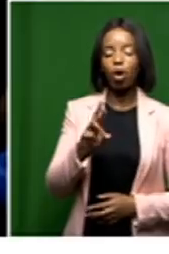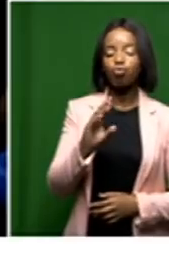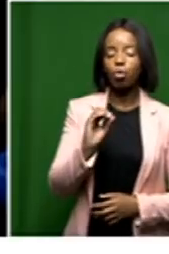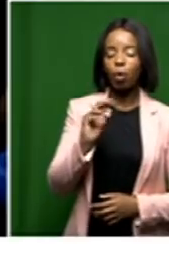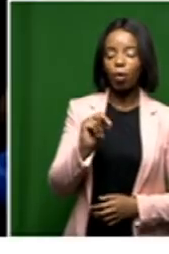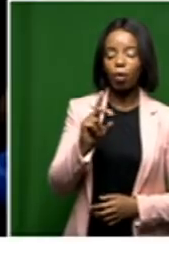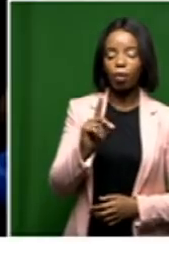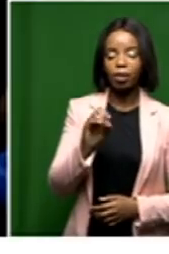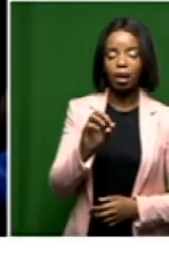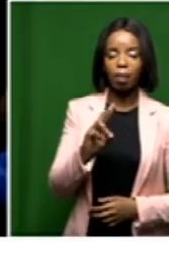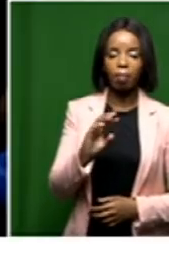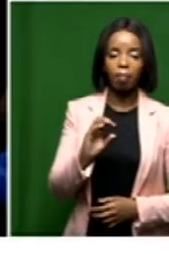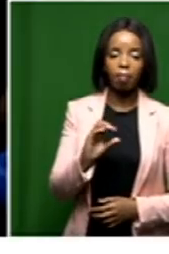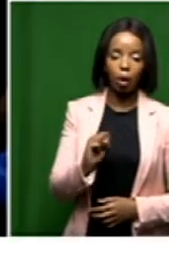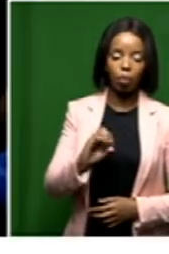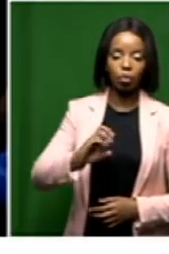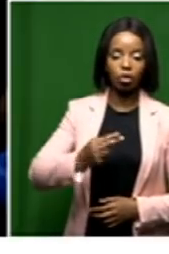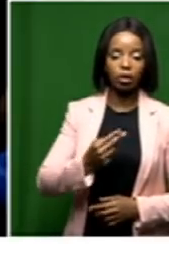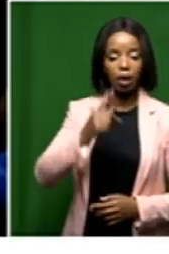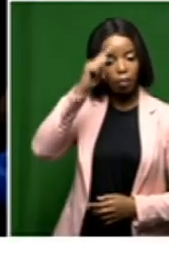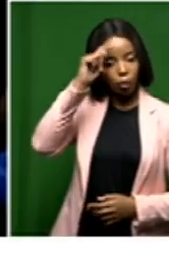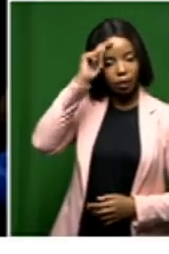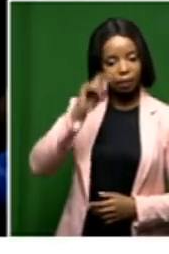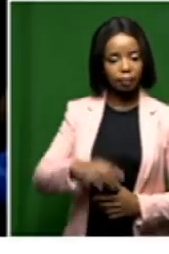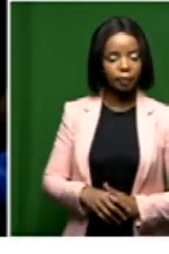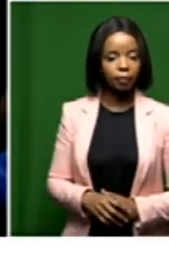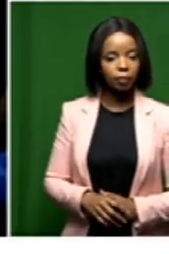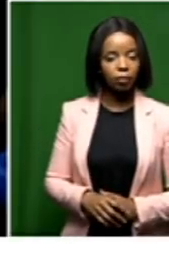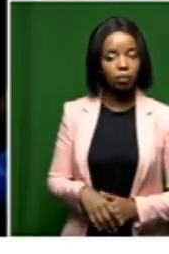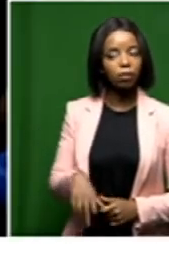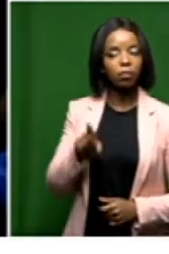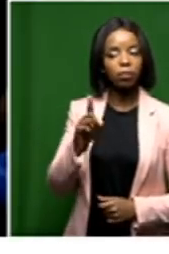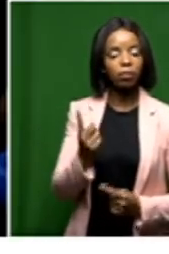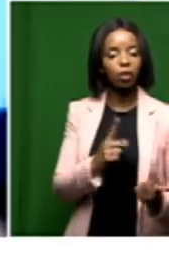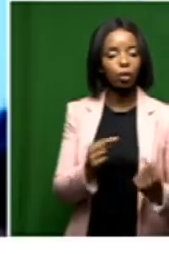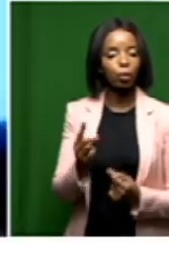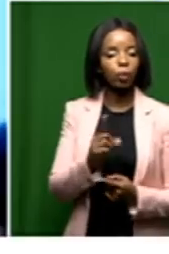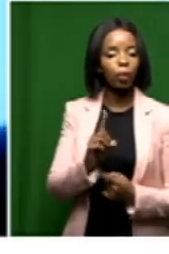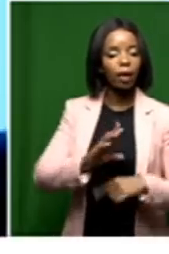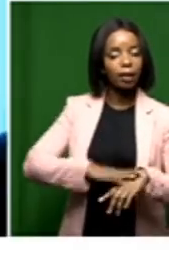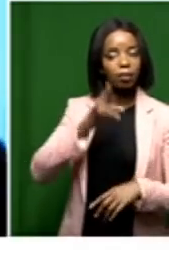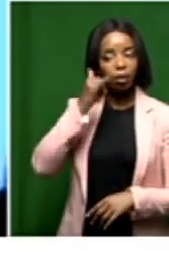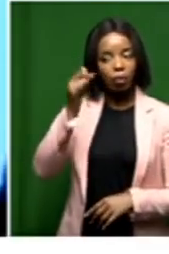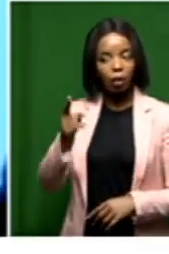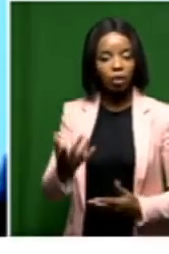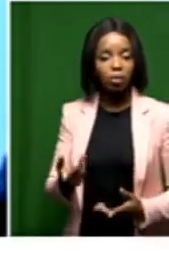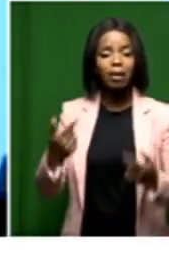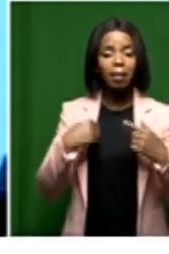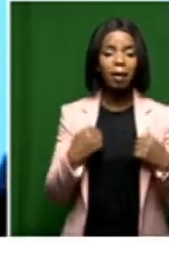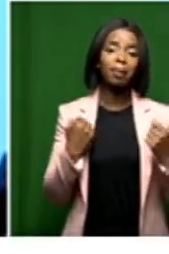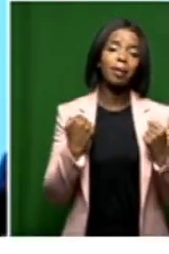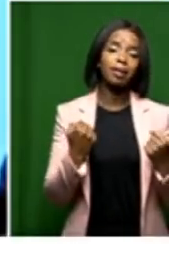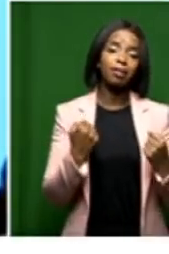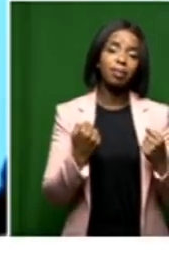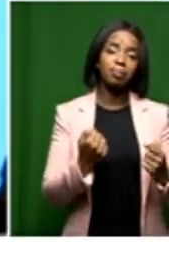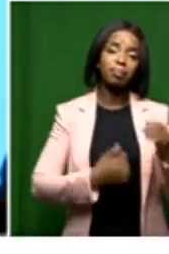Yeah. Can you just tell us what were you doing when you got the call to come here? I was actually driving to school. I was meeting up with